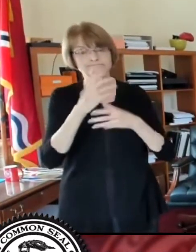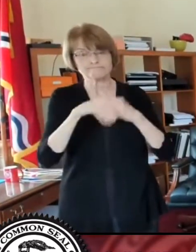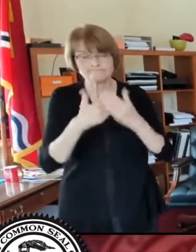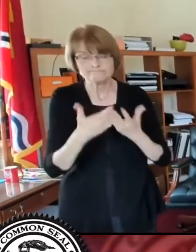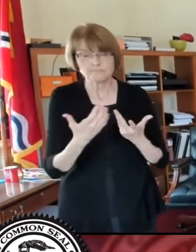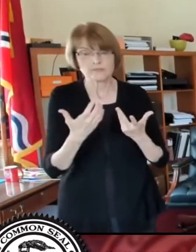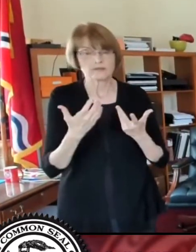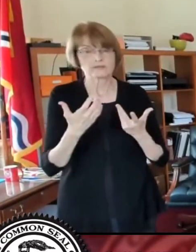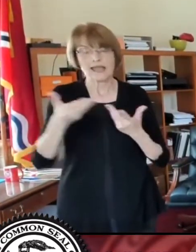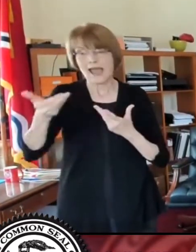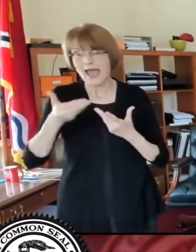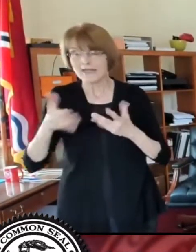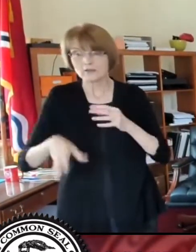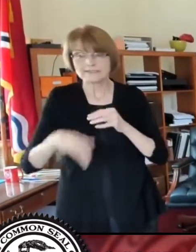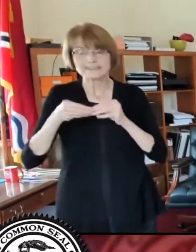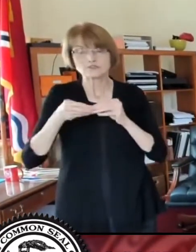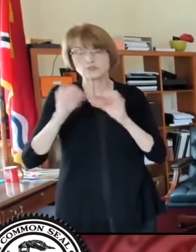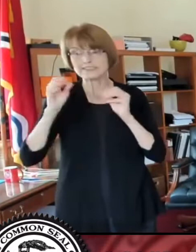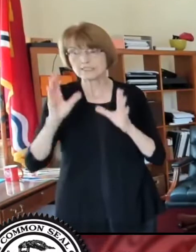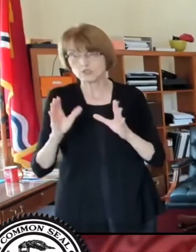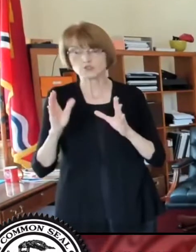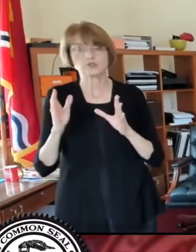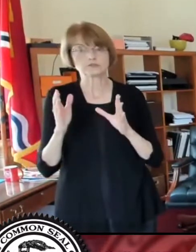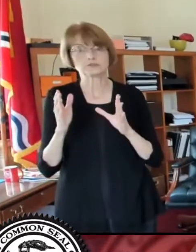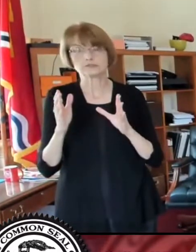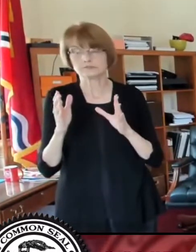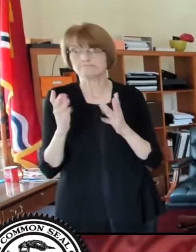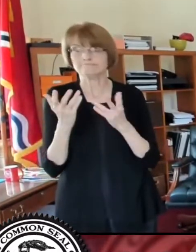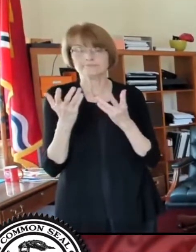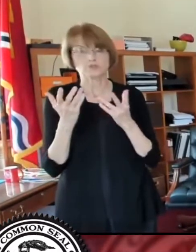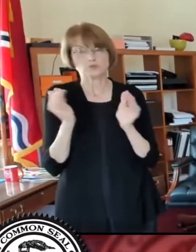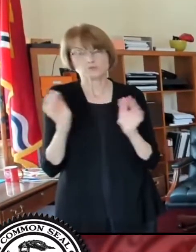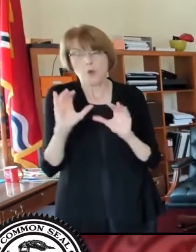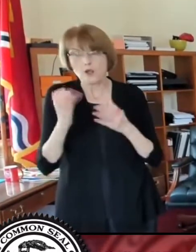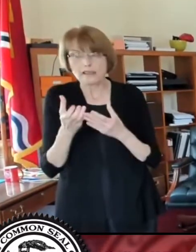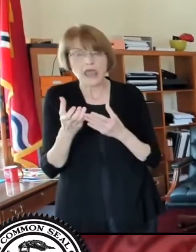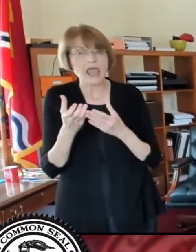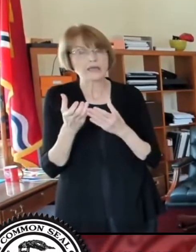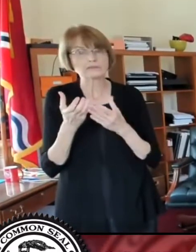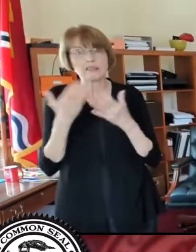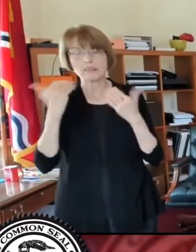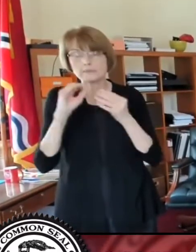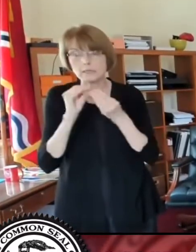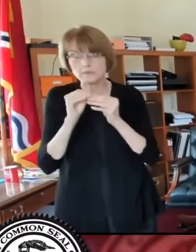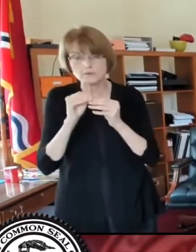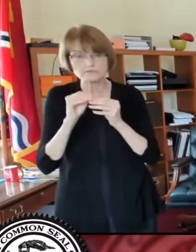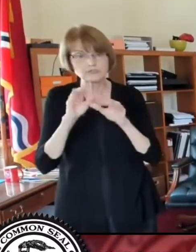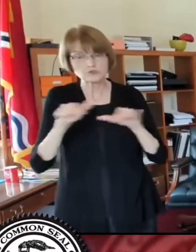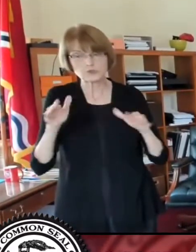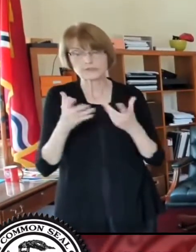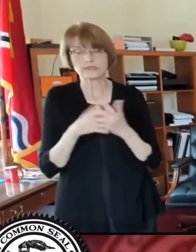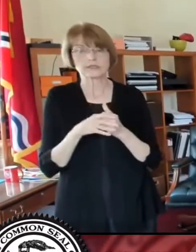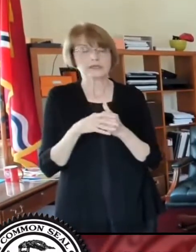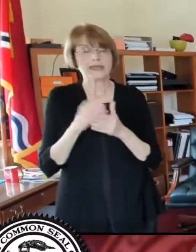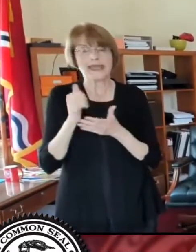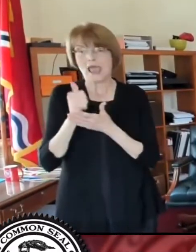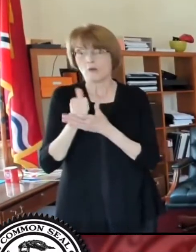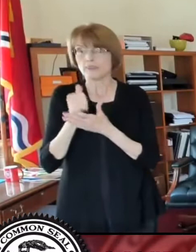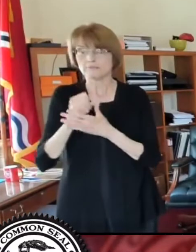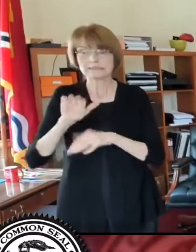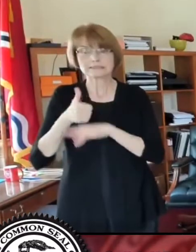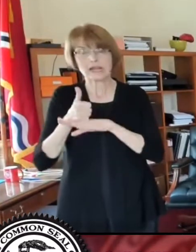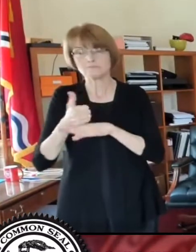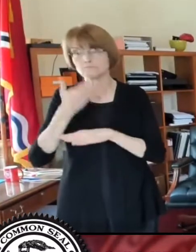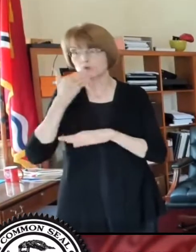so that the class sizes could be smaller, to help them roll out the online virtual learning